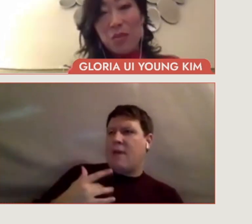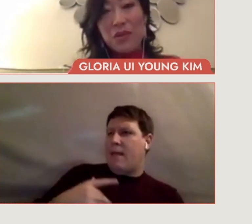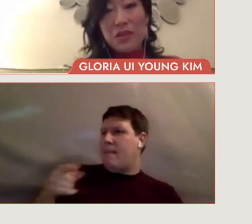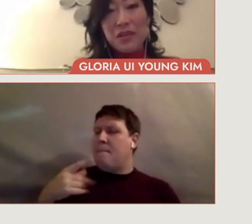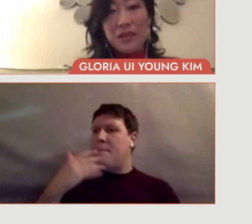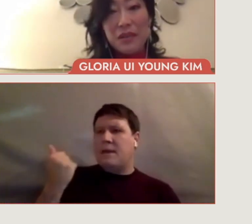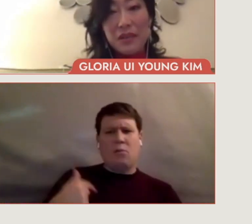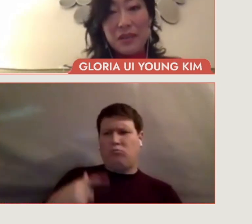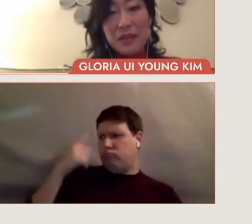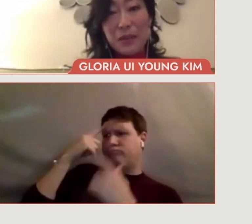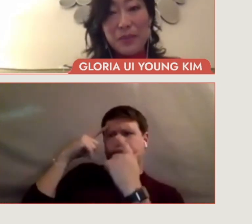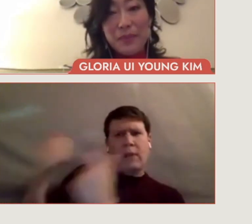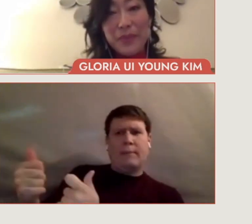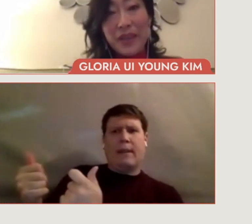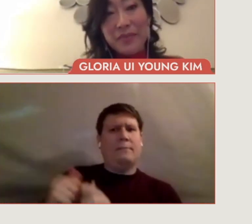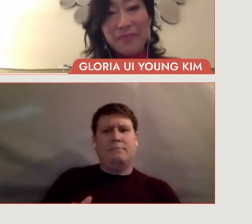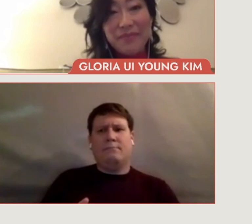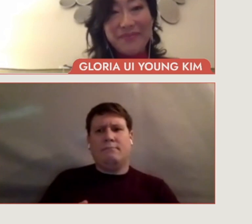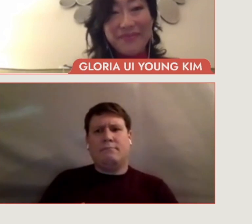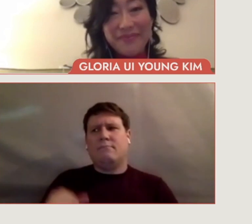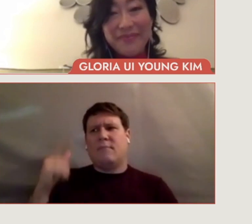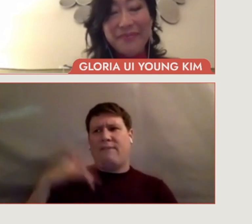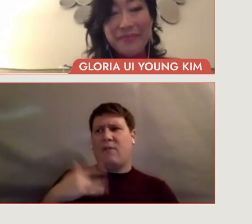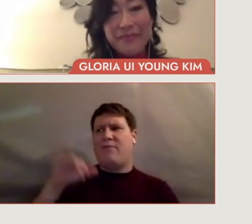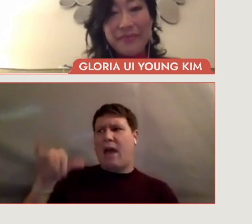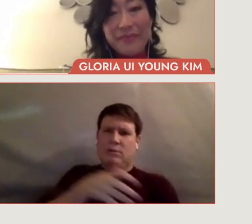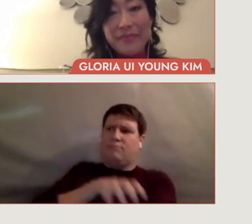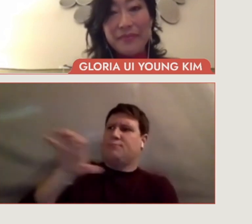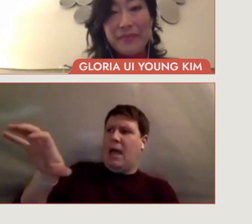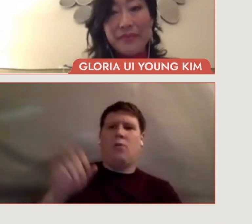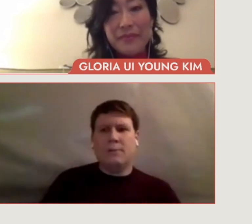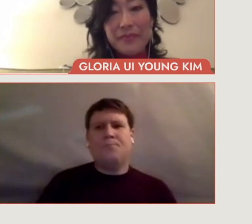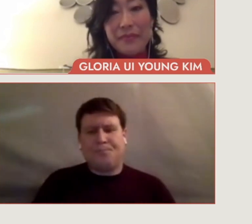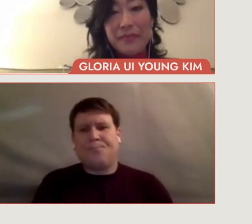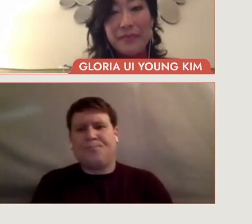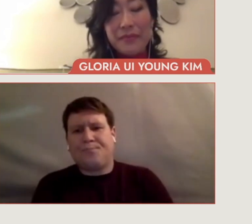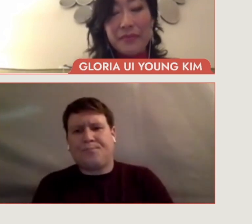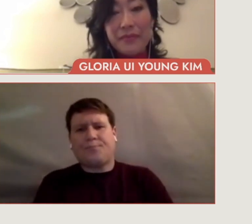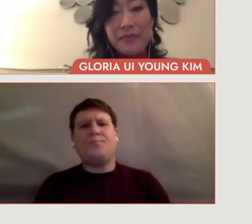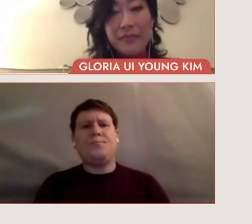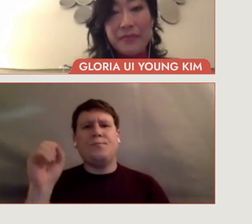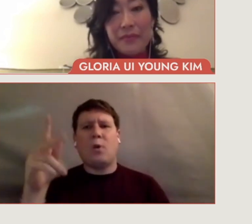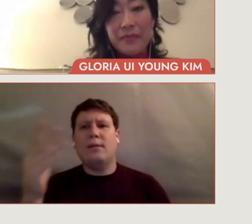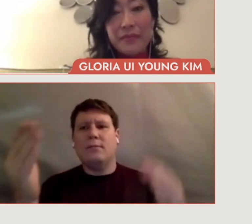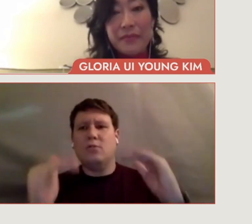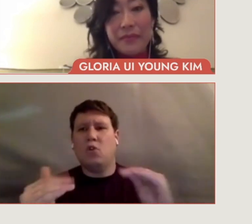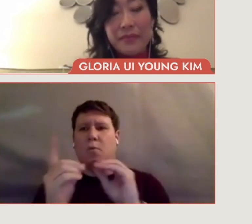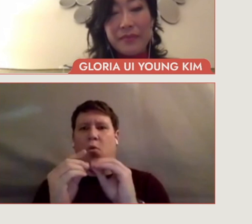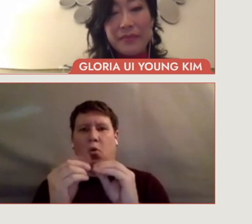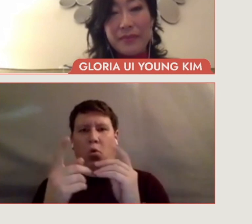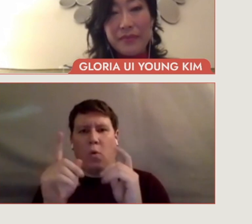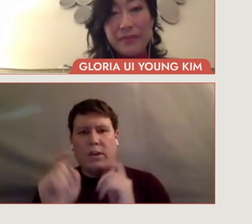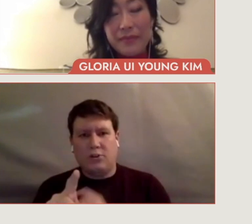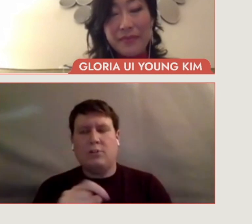that's important. So, yeah. Thanks. Okay, we have another question. It says, it says, congratulations